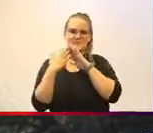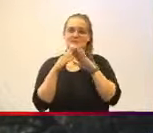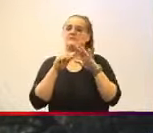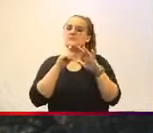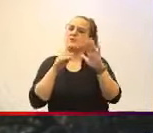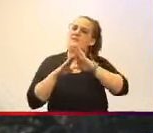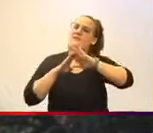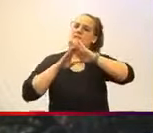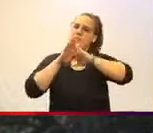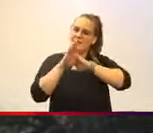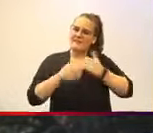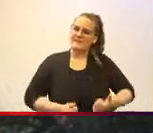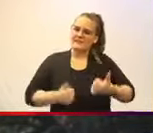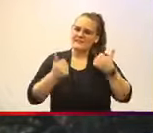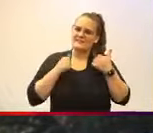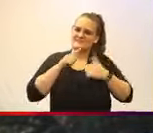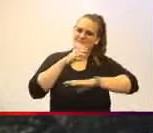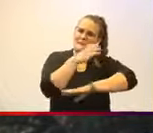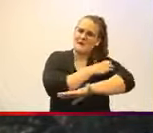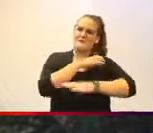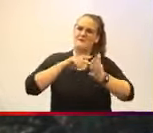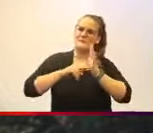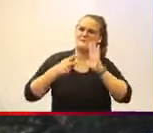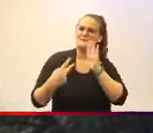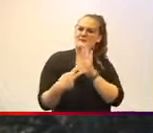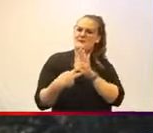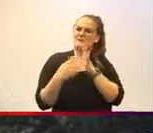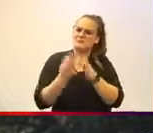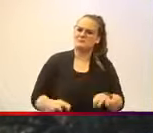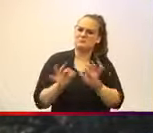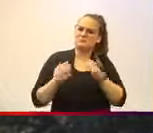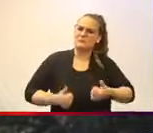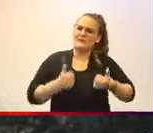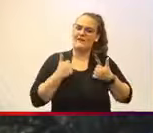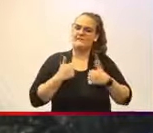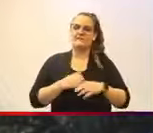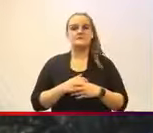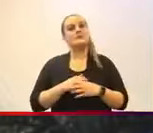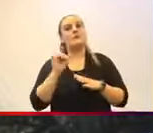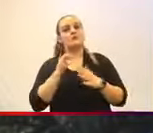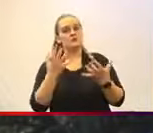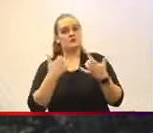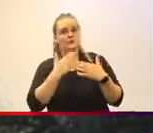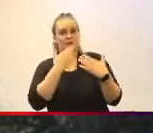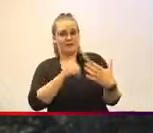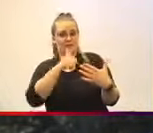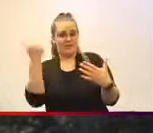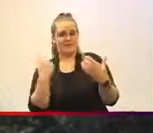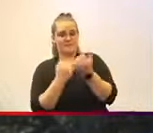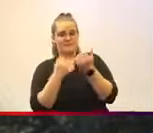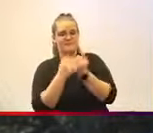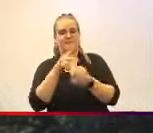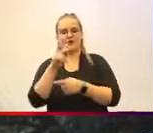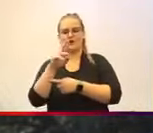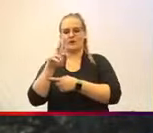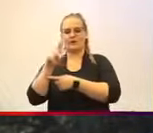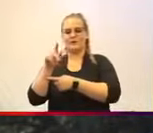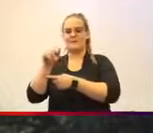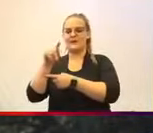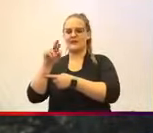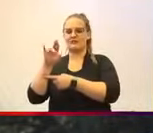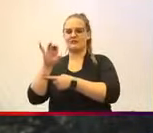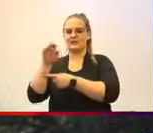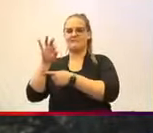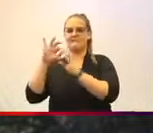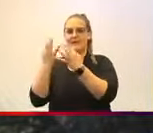powerful, purposeful lives. We also want to thank the other sponsors, the Kirkpatrick Family Fund,